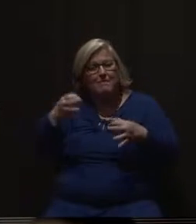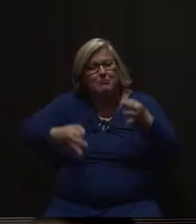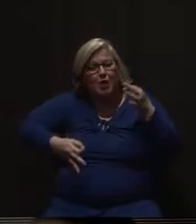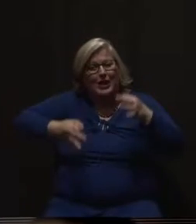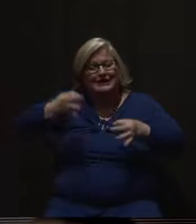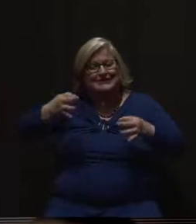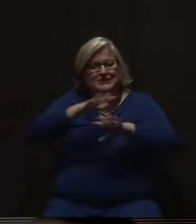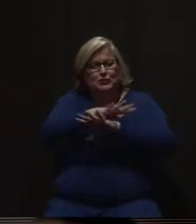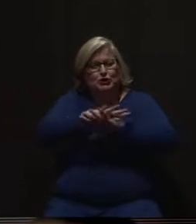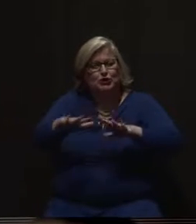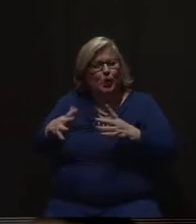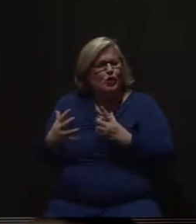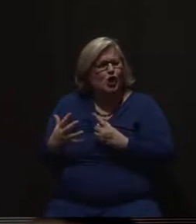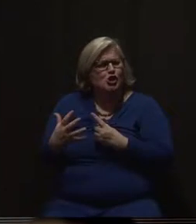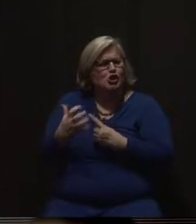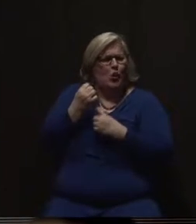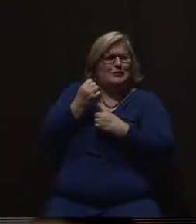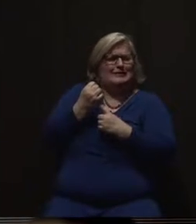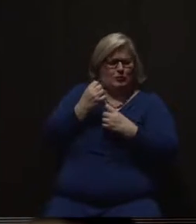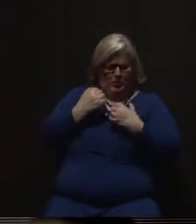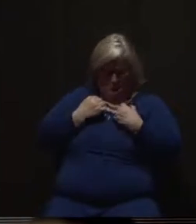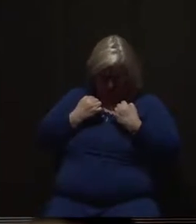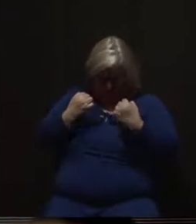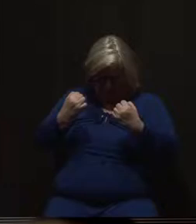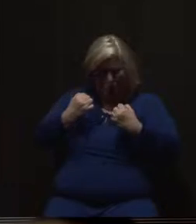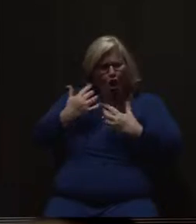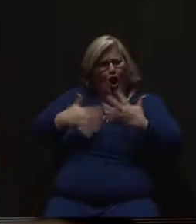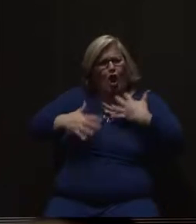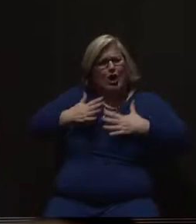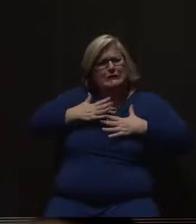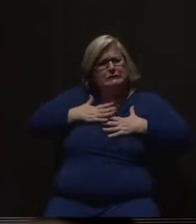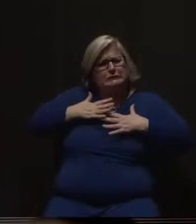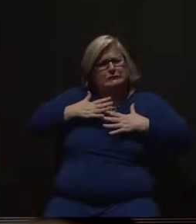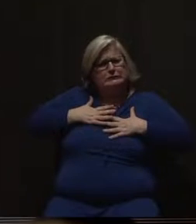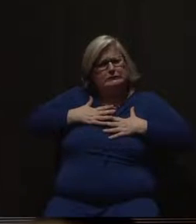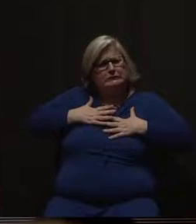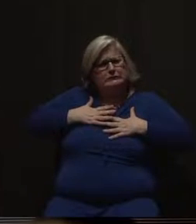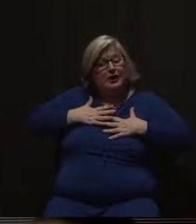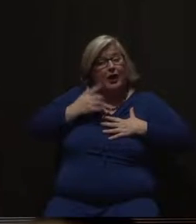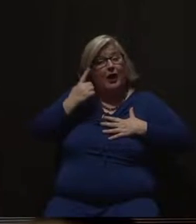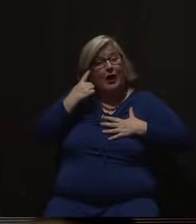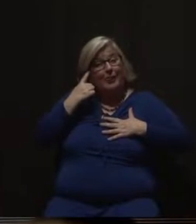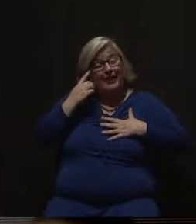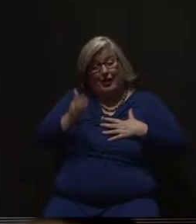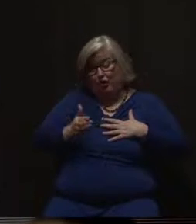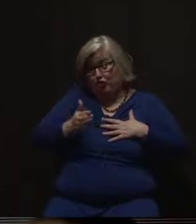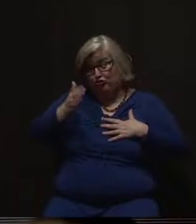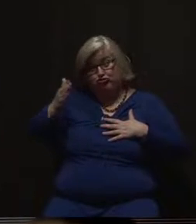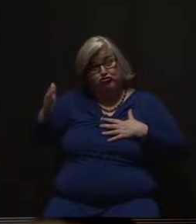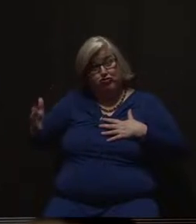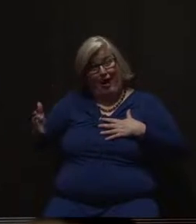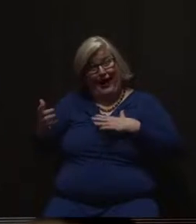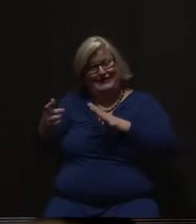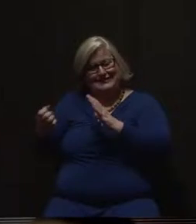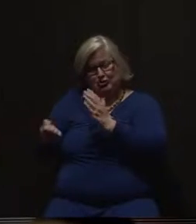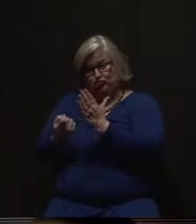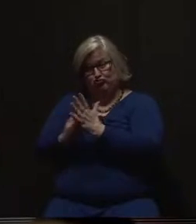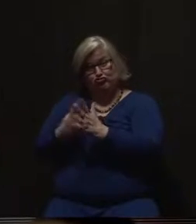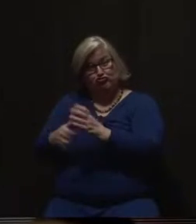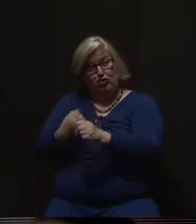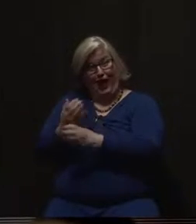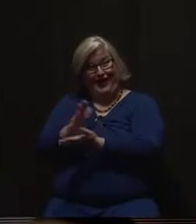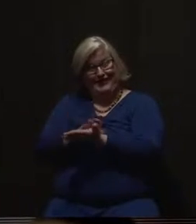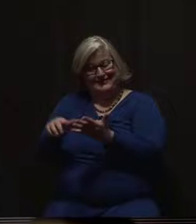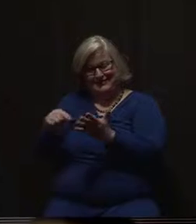we hurt ourselves. And I don't think only the left does it, by the way. So it's basically the right is pointing the finger at the left, but these are